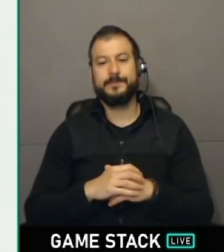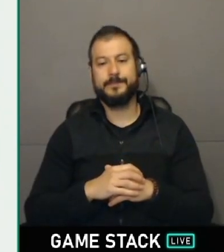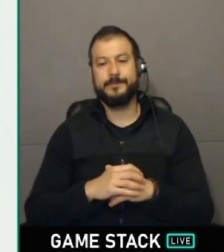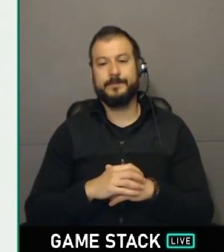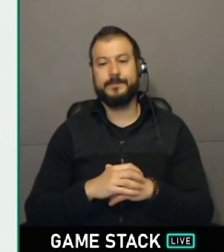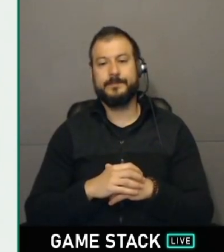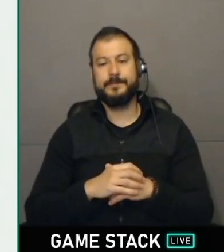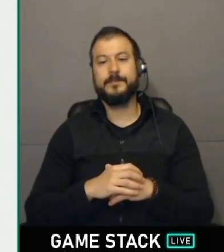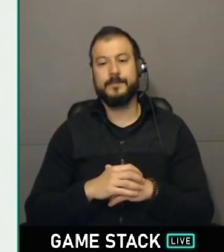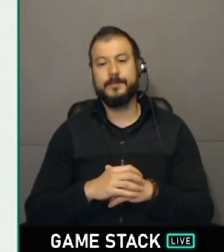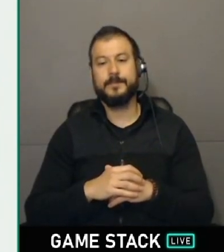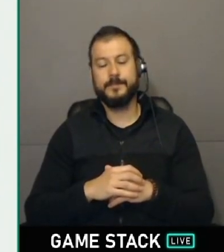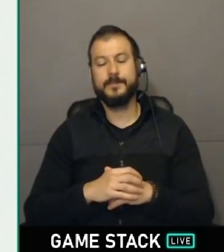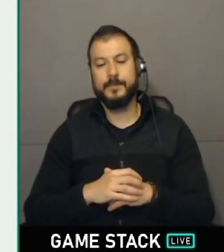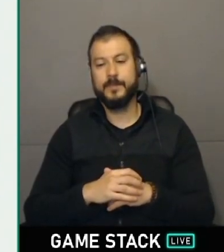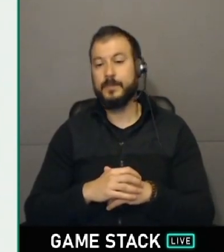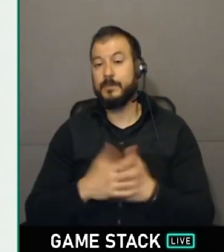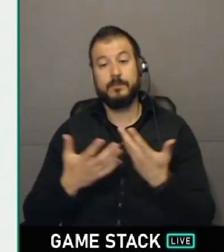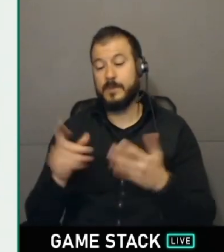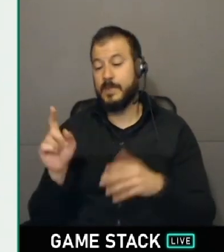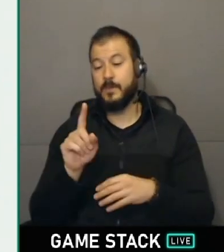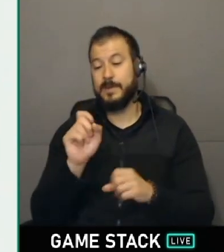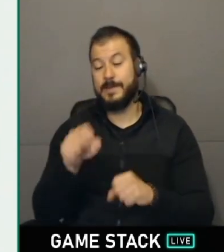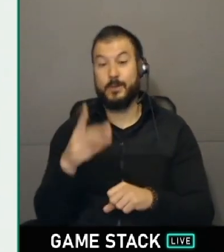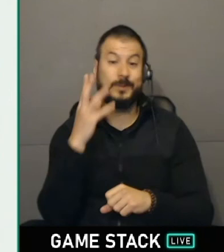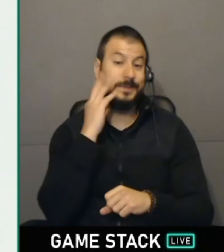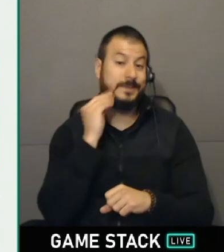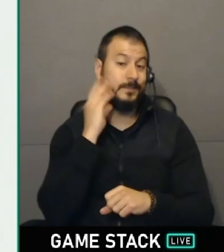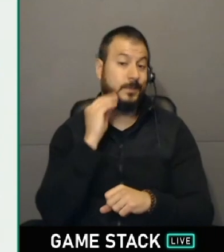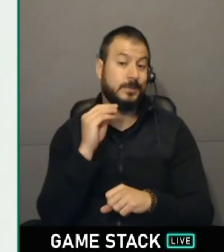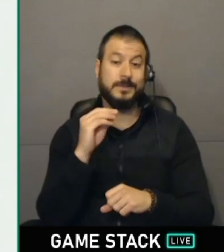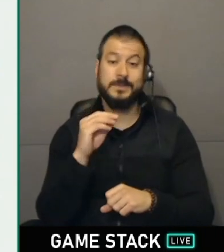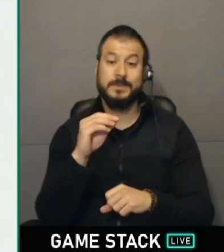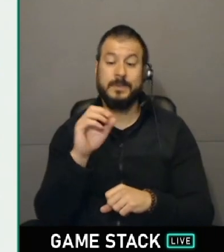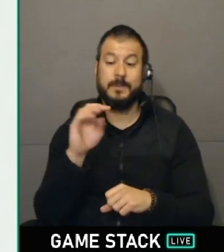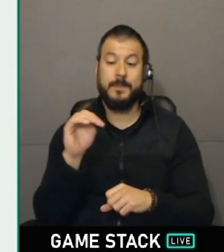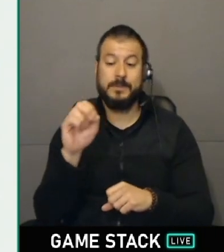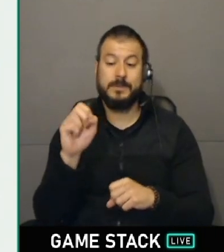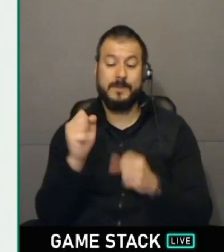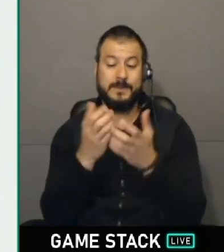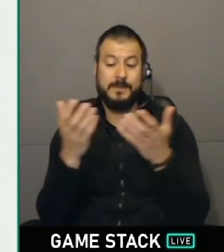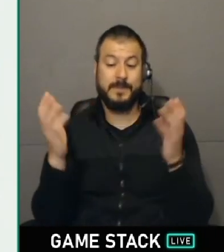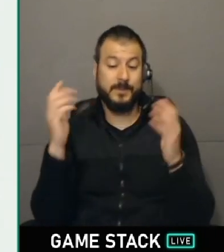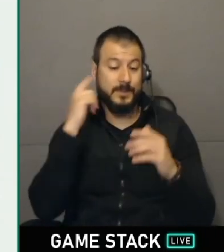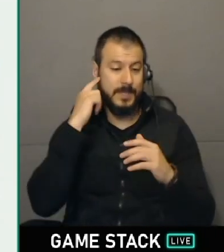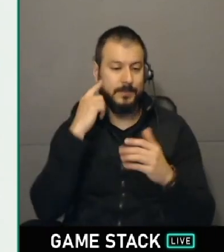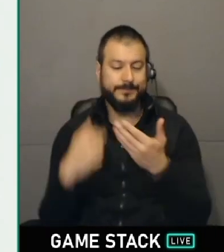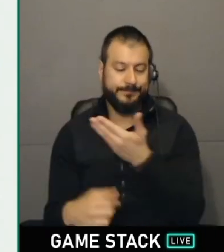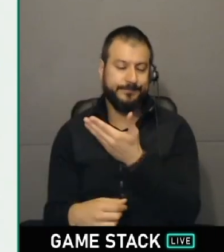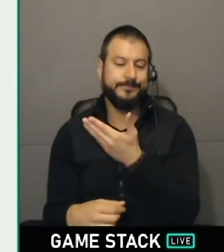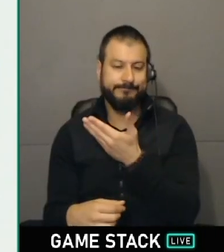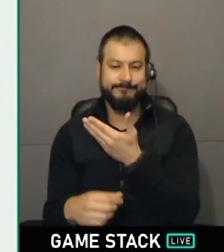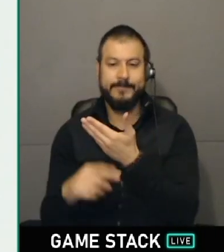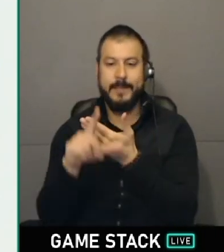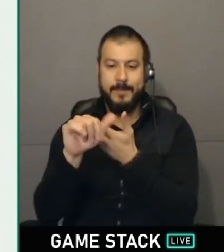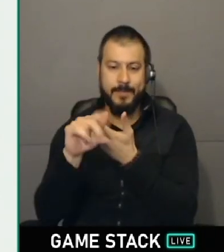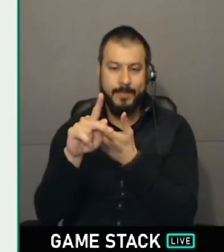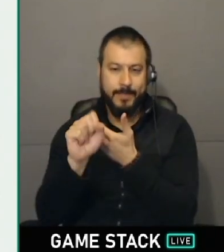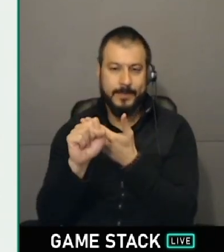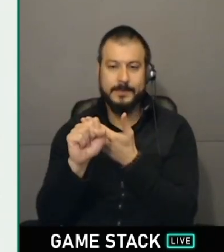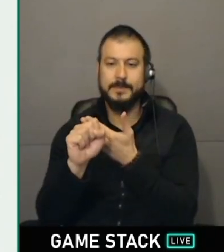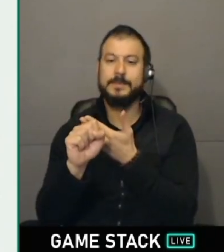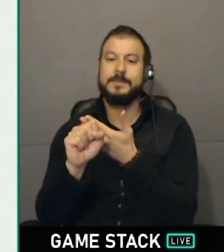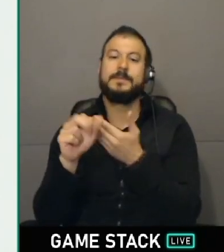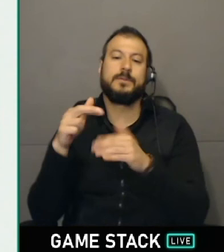So where can you experience Microsoft 3D Spatial Sound? Here's some links and references. Microsoft